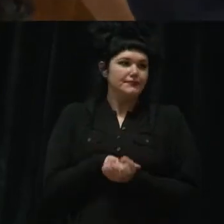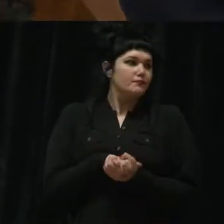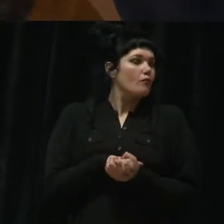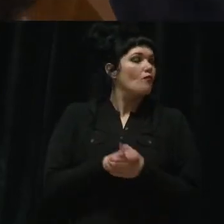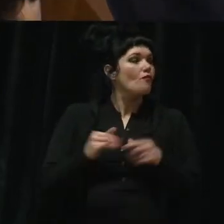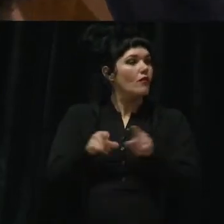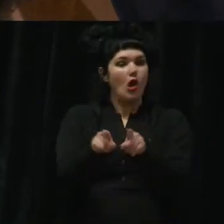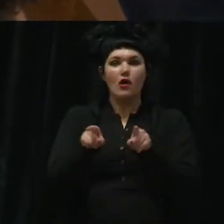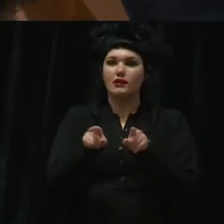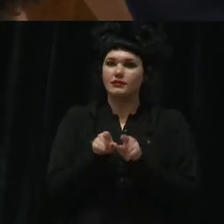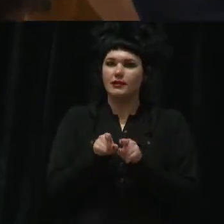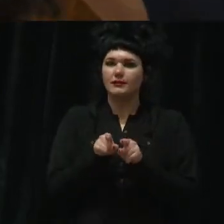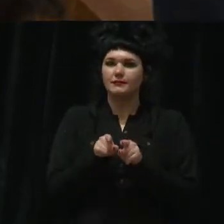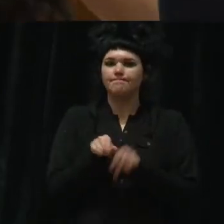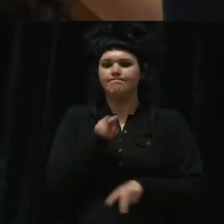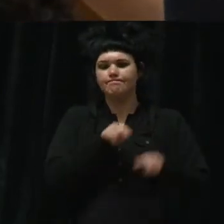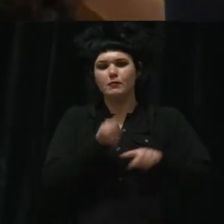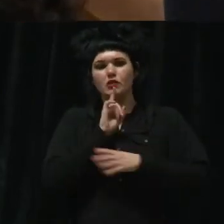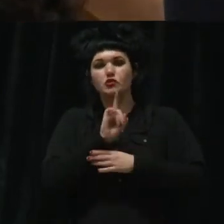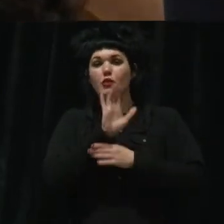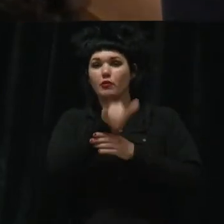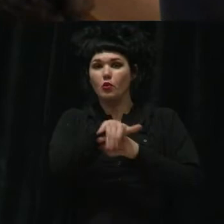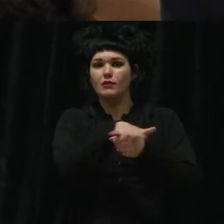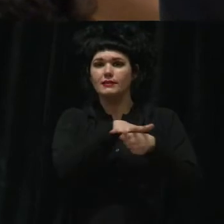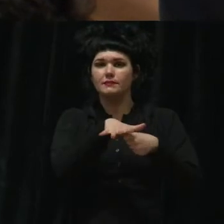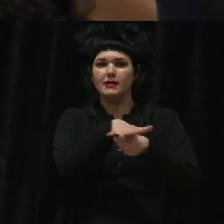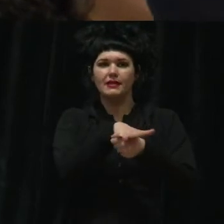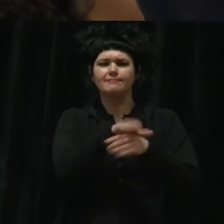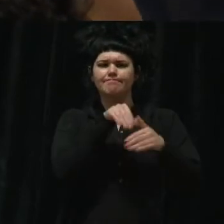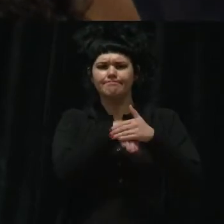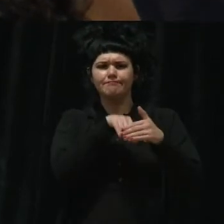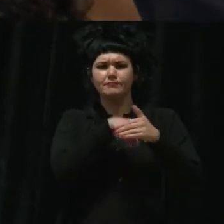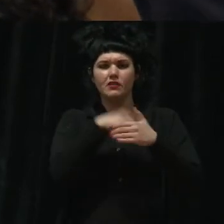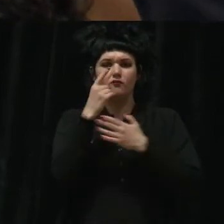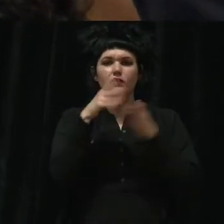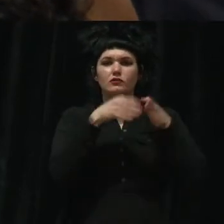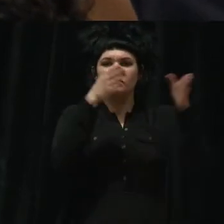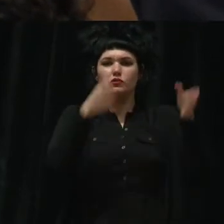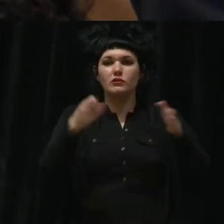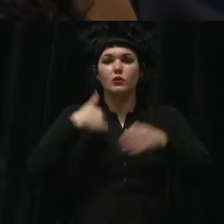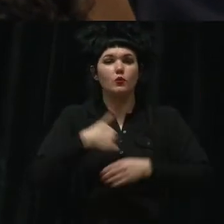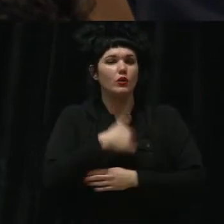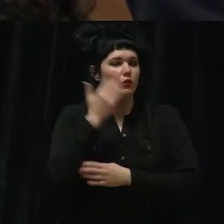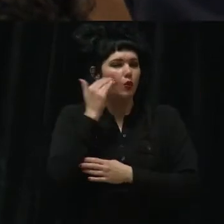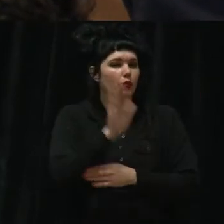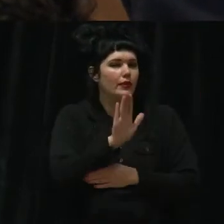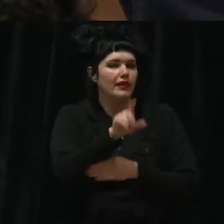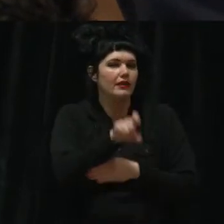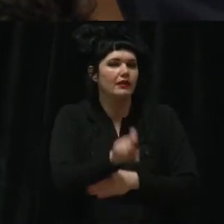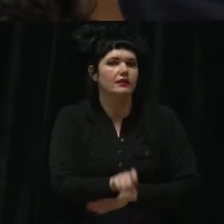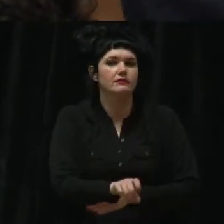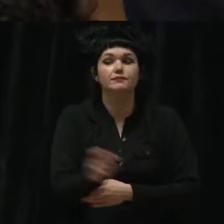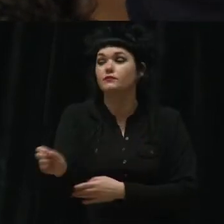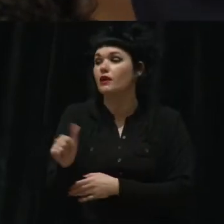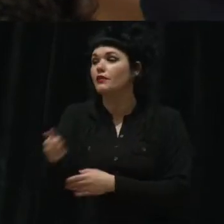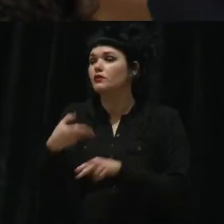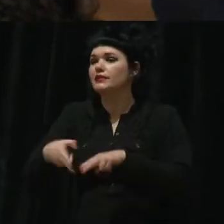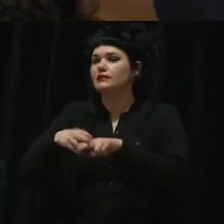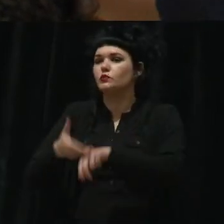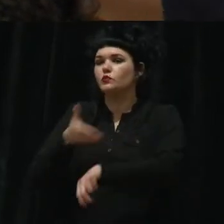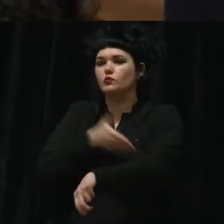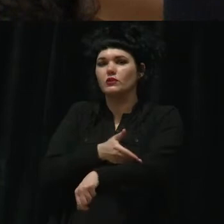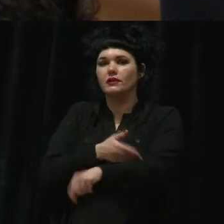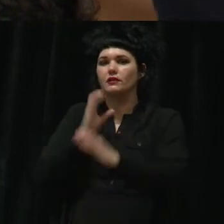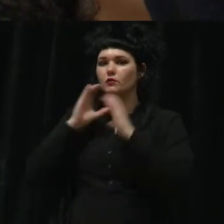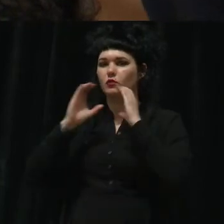And also making sure that those spaces are accessible to those students so that we know what they need. Another one was increasing communication between